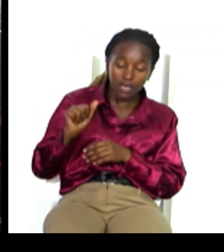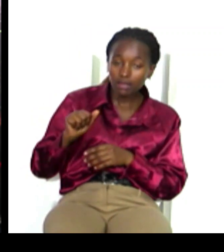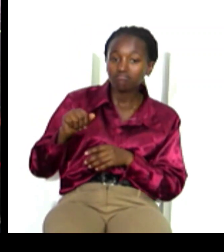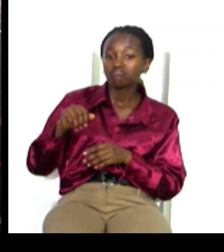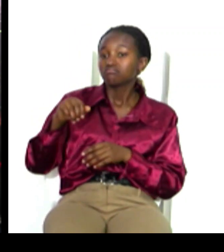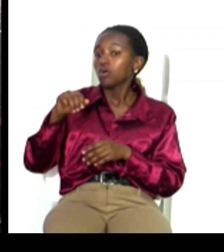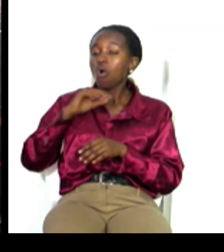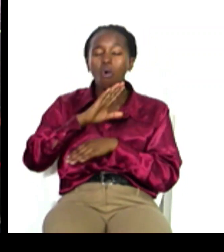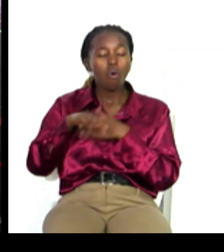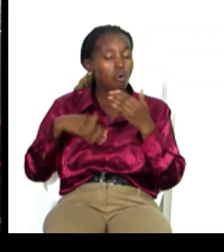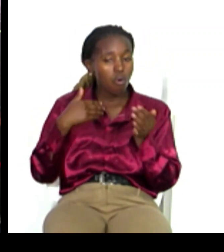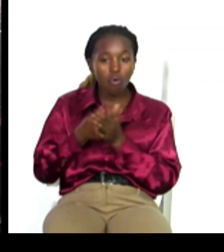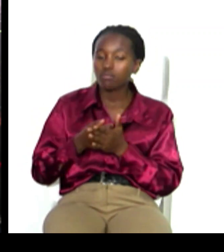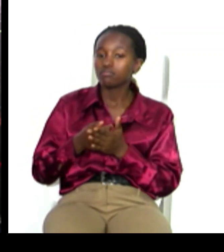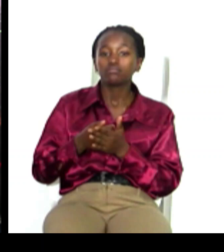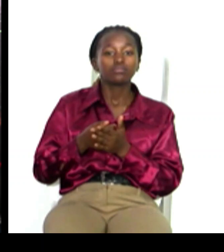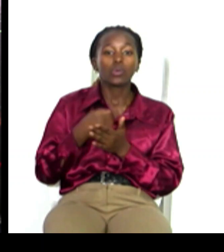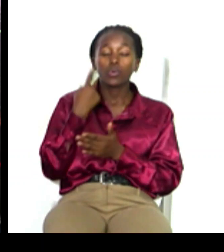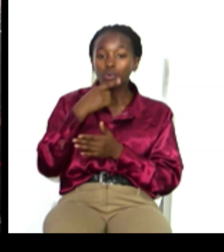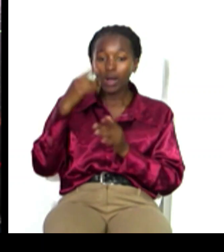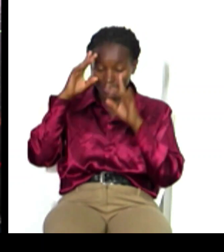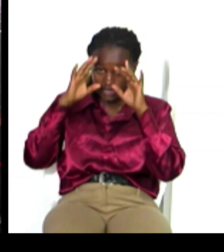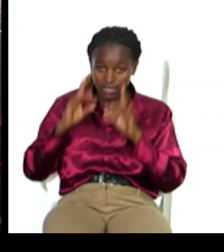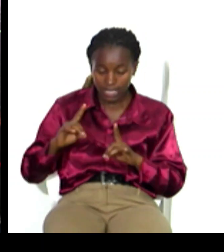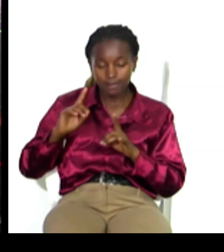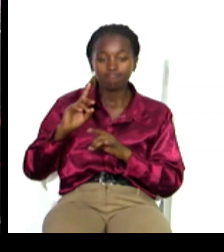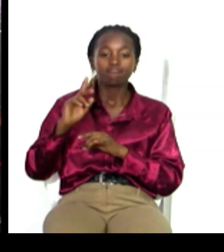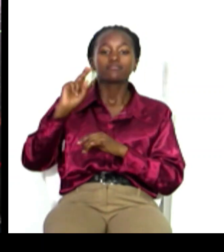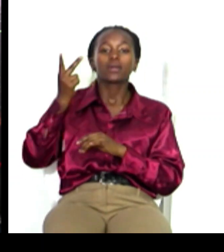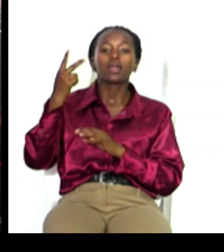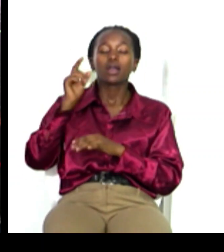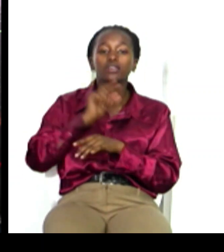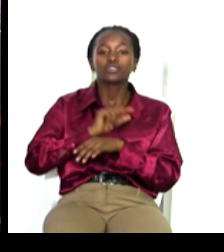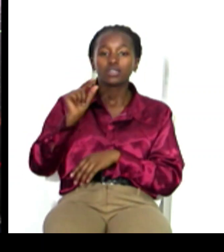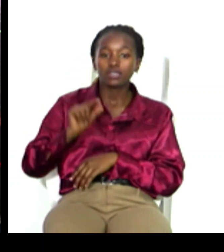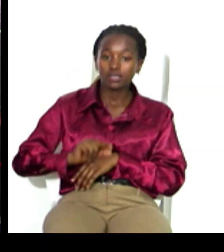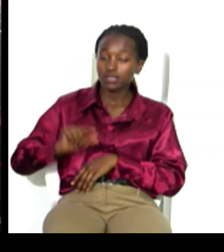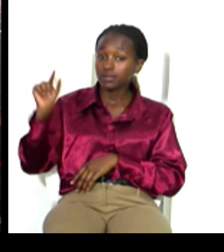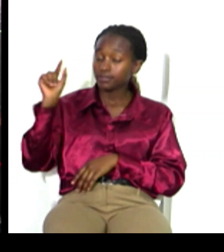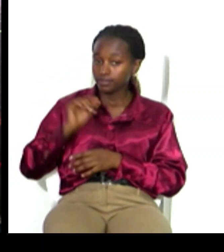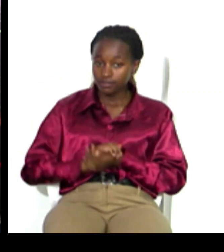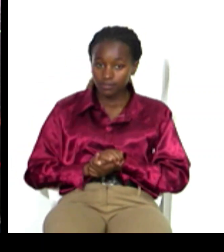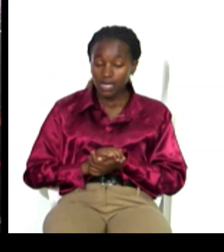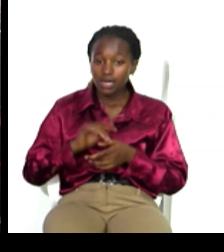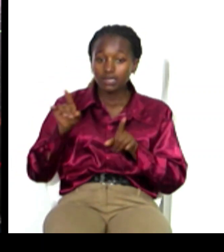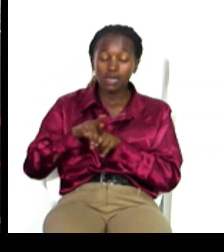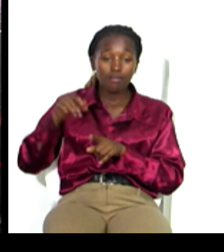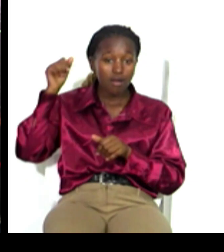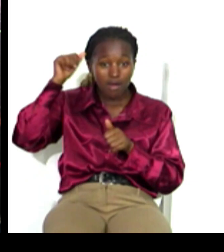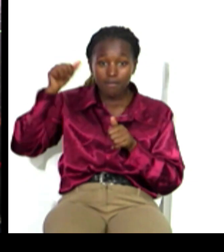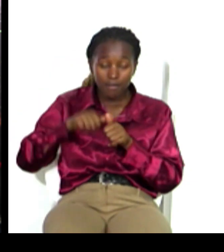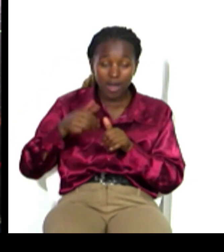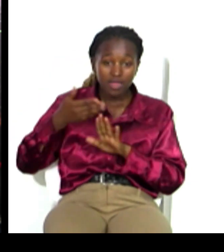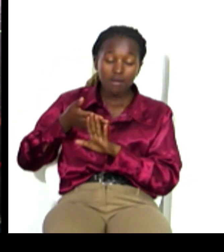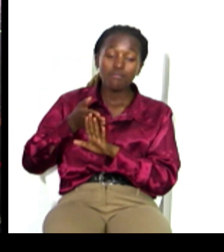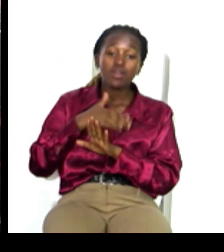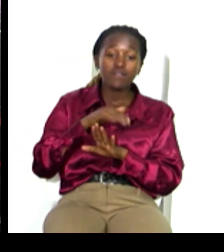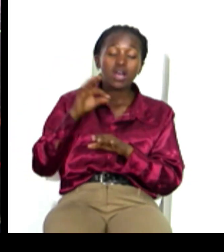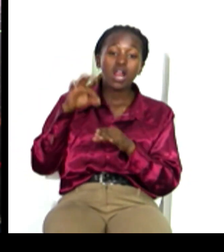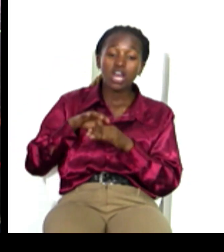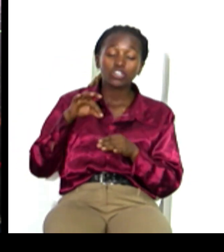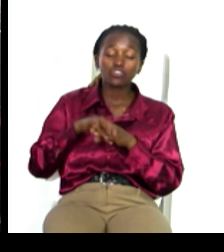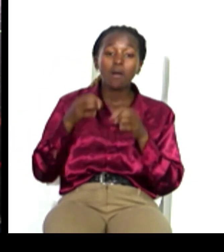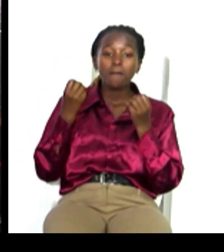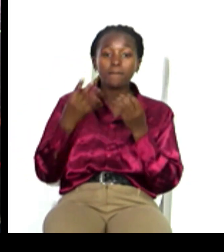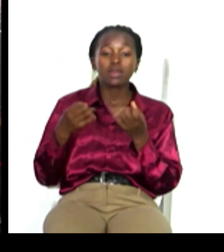Kenya. How do you know what determining factor? Right now, remember that the previous election yenye ilifanyika, watu wengi